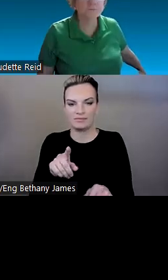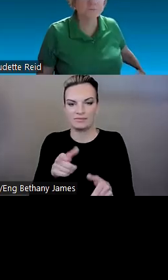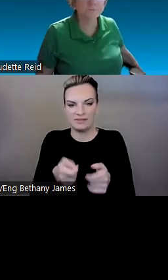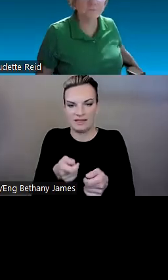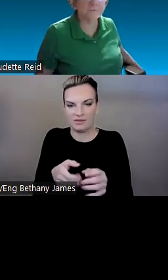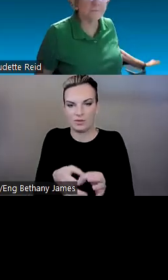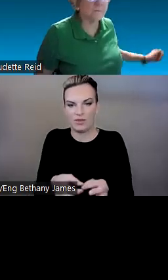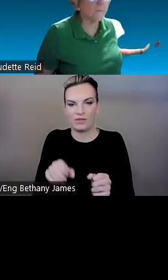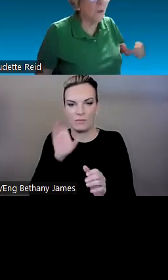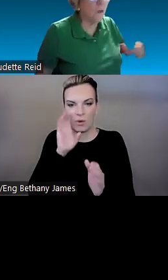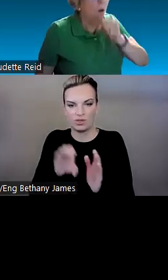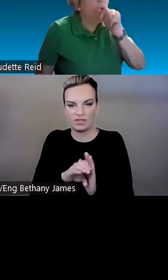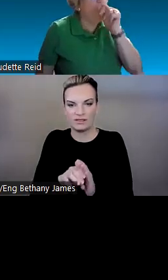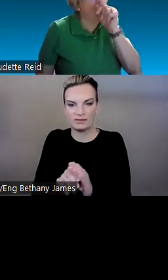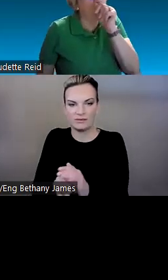emojis.